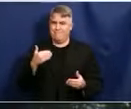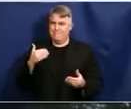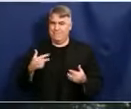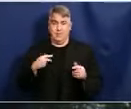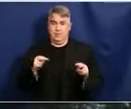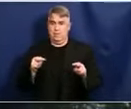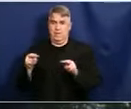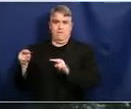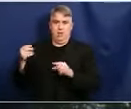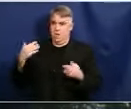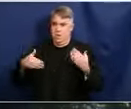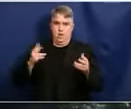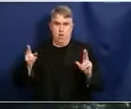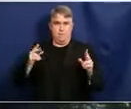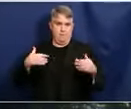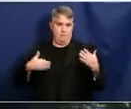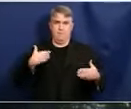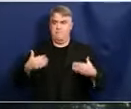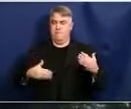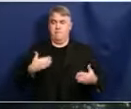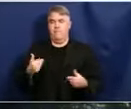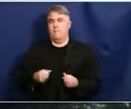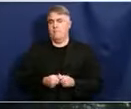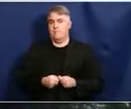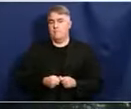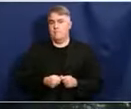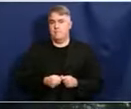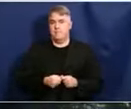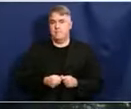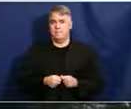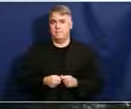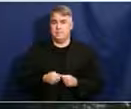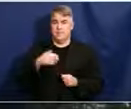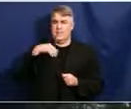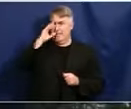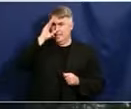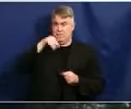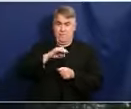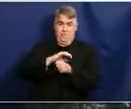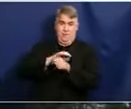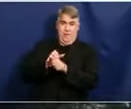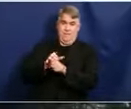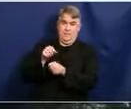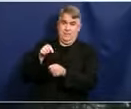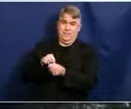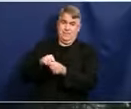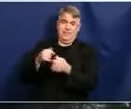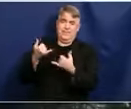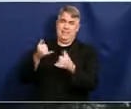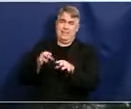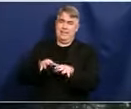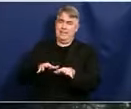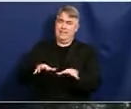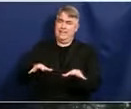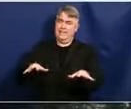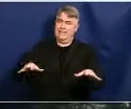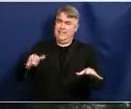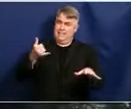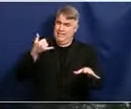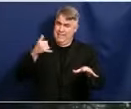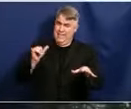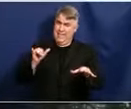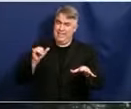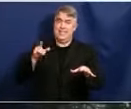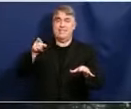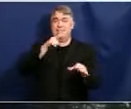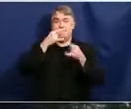And you know, we're very mindful and cautious. The virus is still there. You still need to wear your mask. You got to avoid high-risk